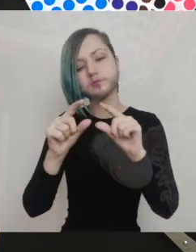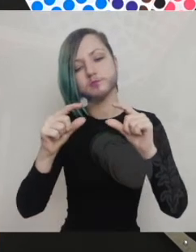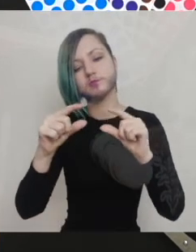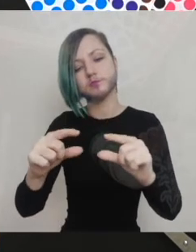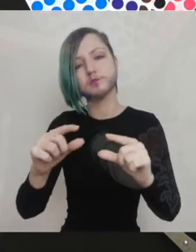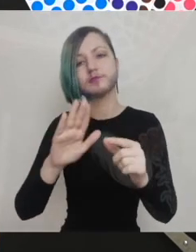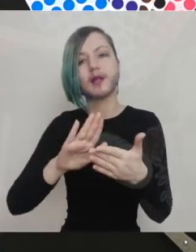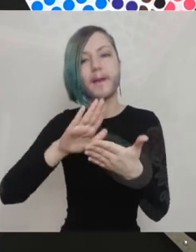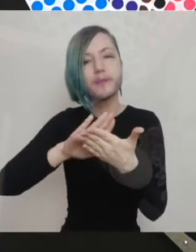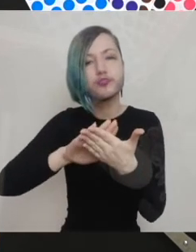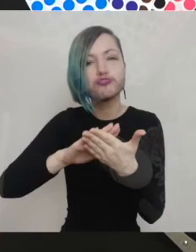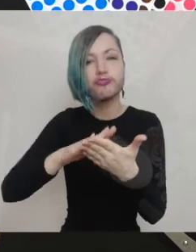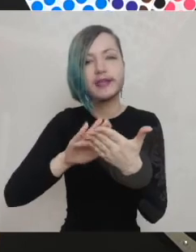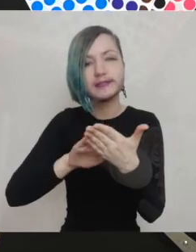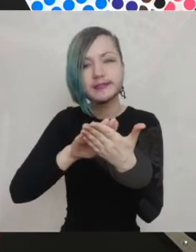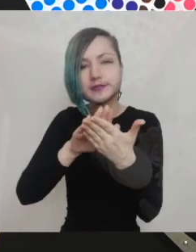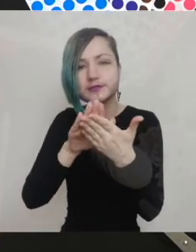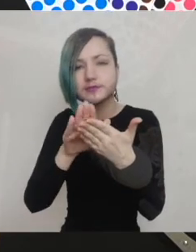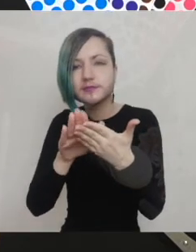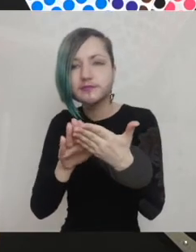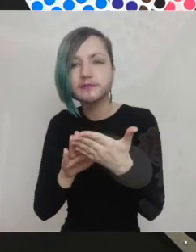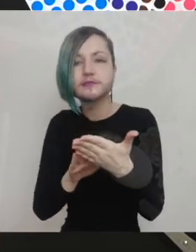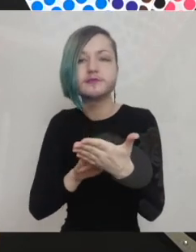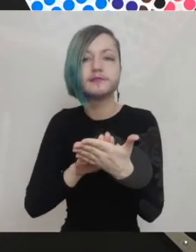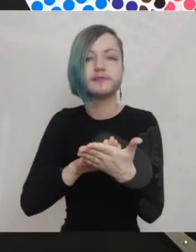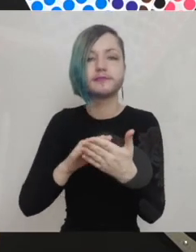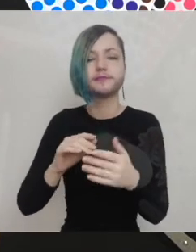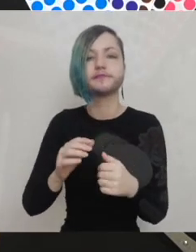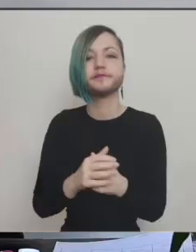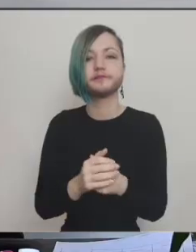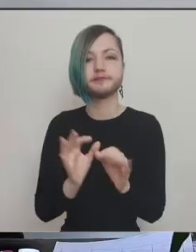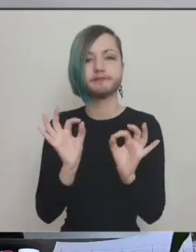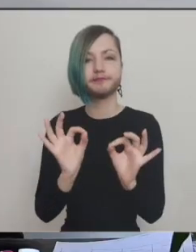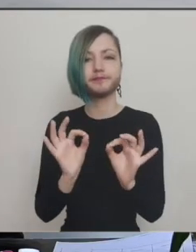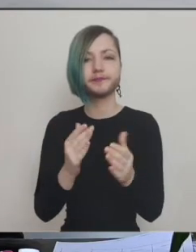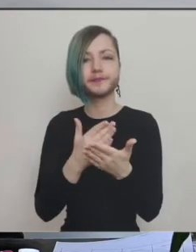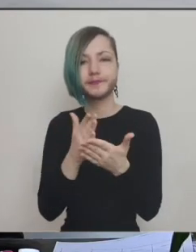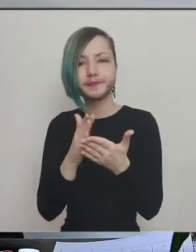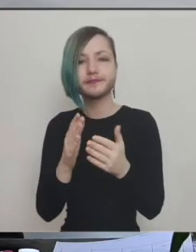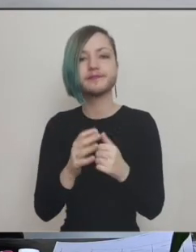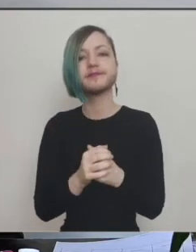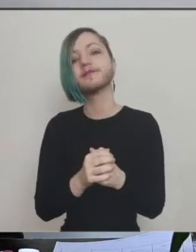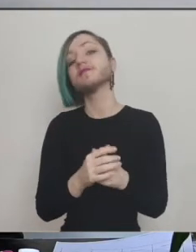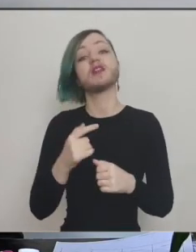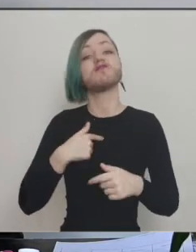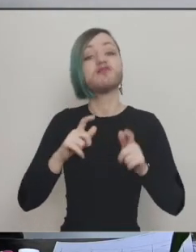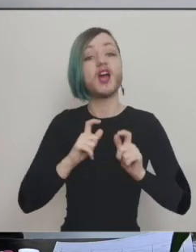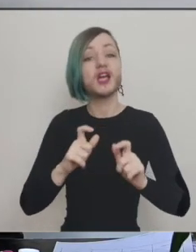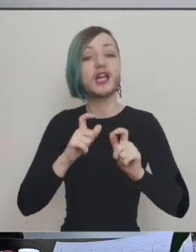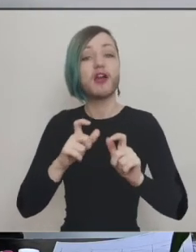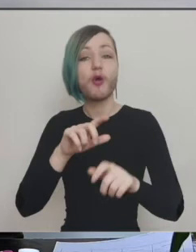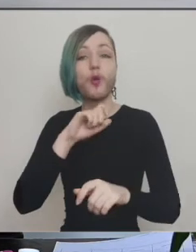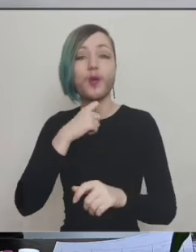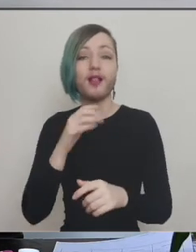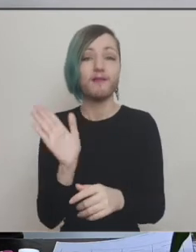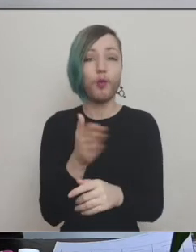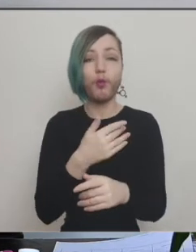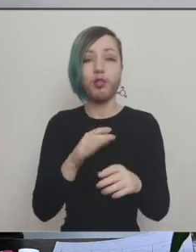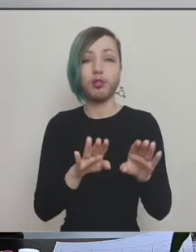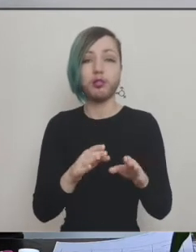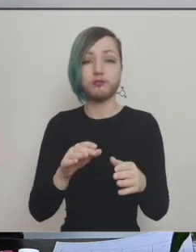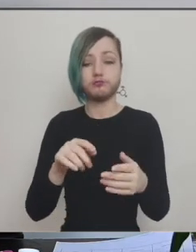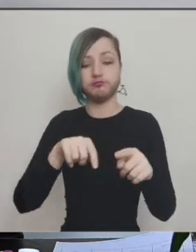Make sure you press down so that it's nice and neat. And I'll continue to do that with all of the